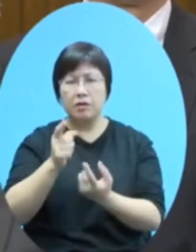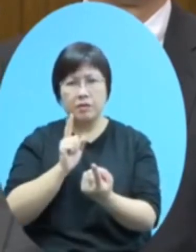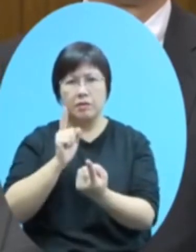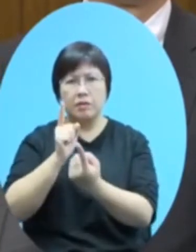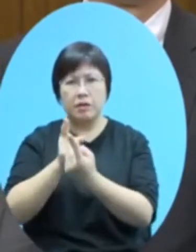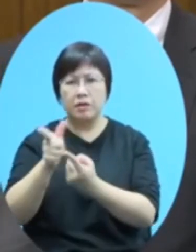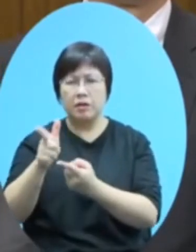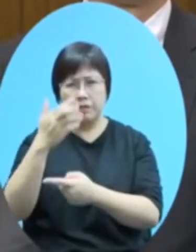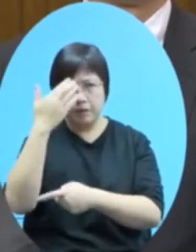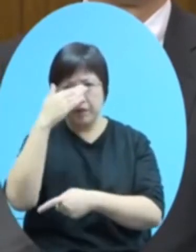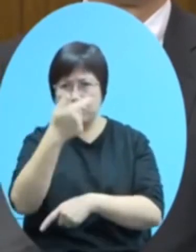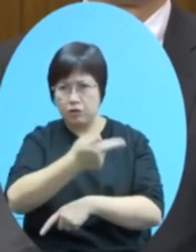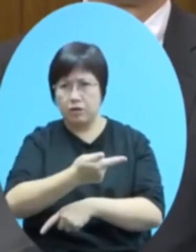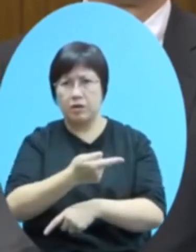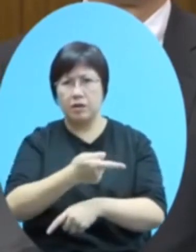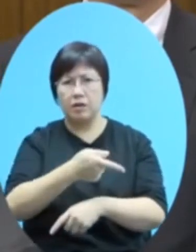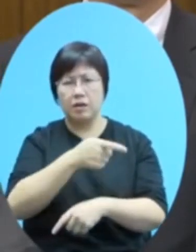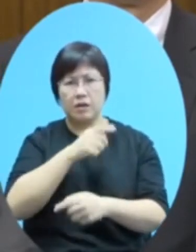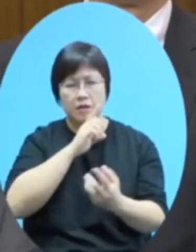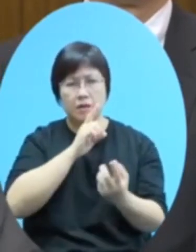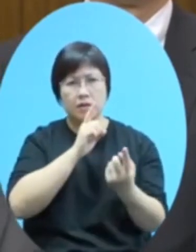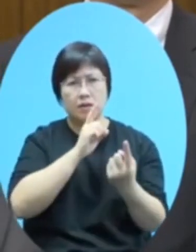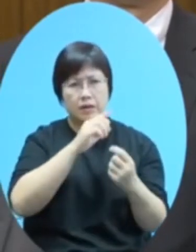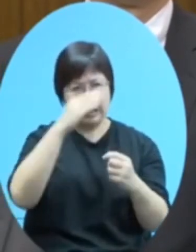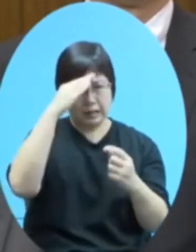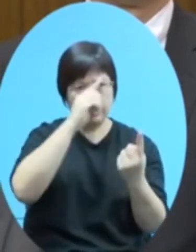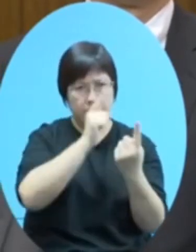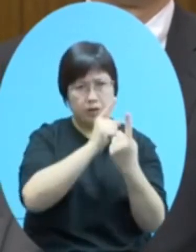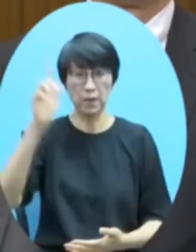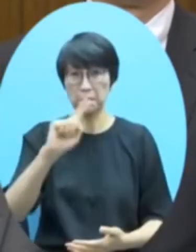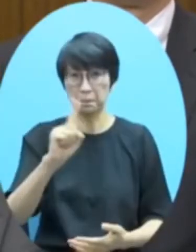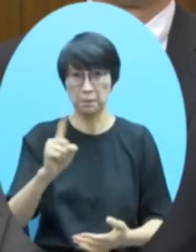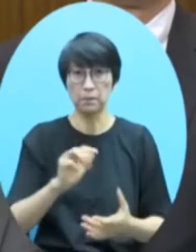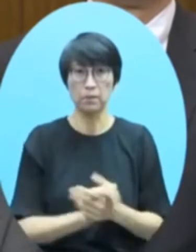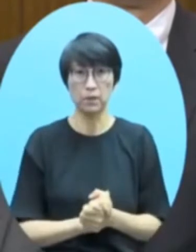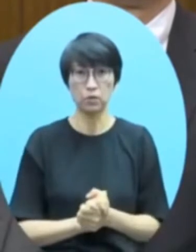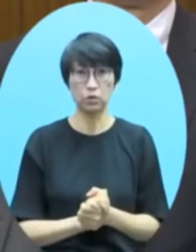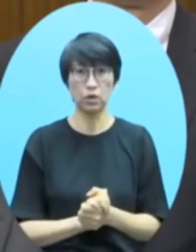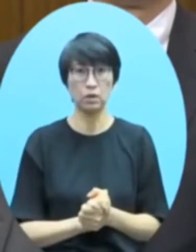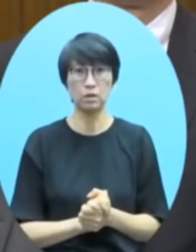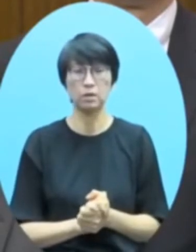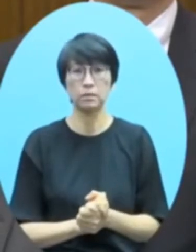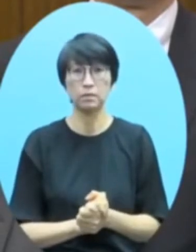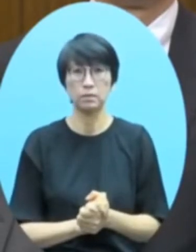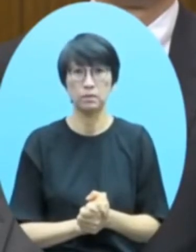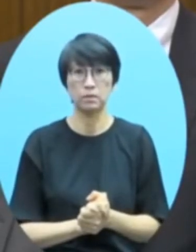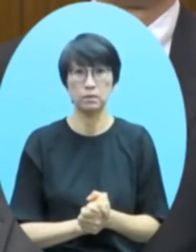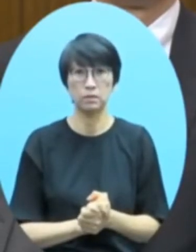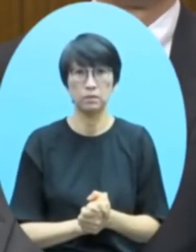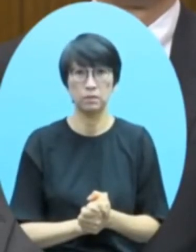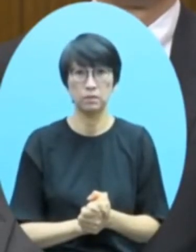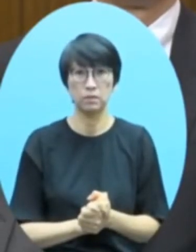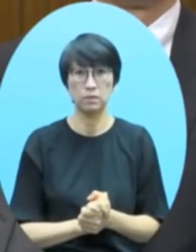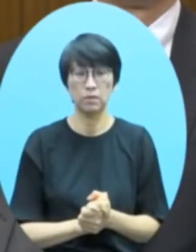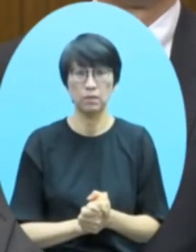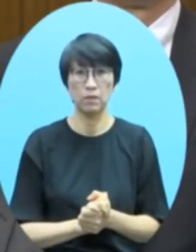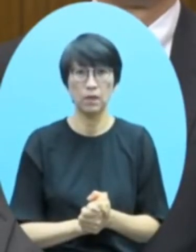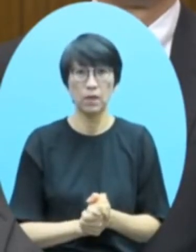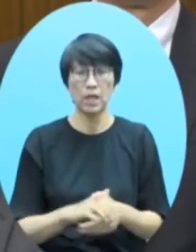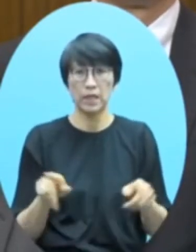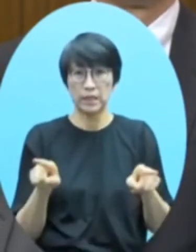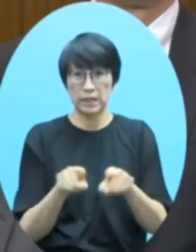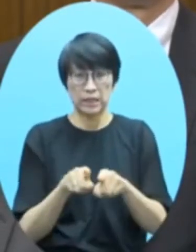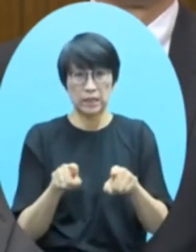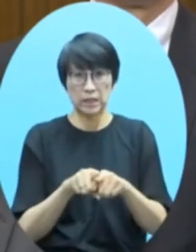to have a bit more understanding of the difficulties faced by the police during this very difficult period. The same